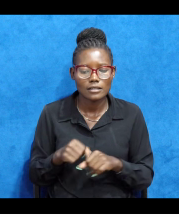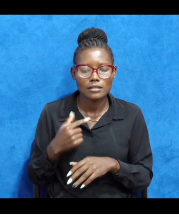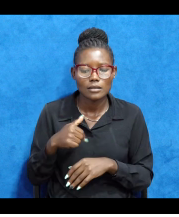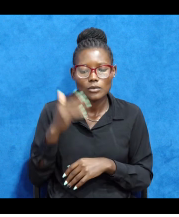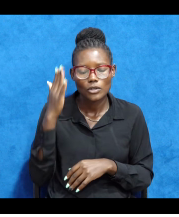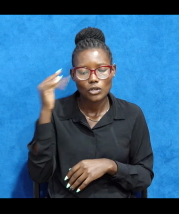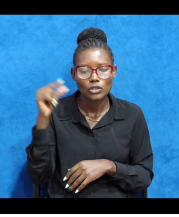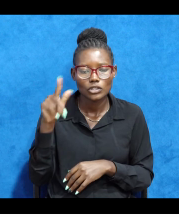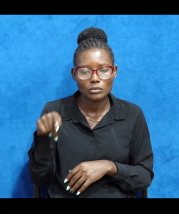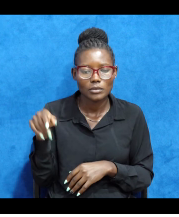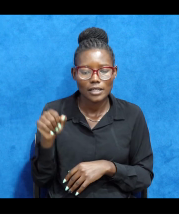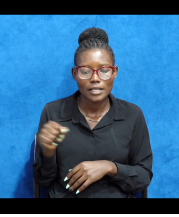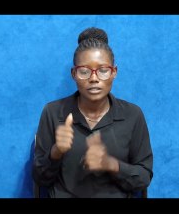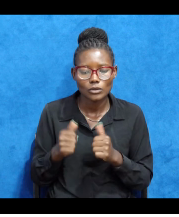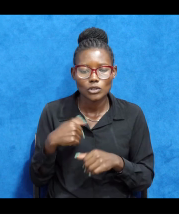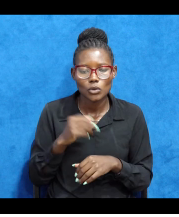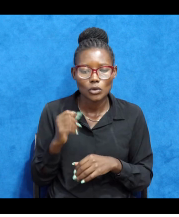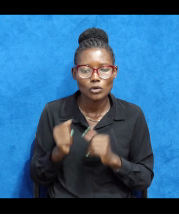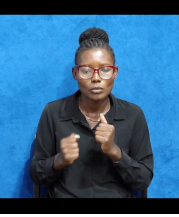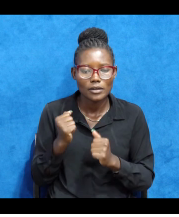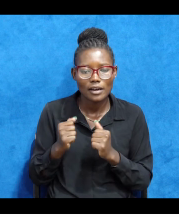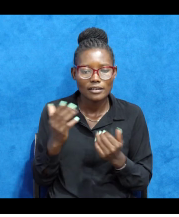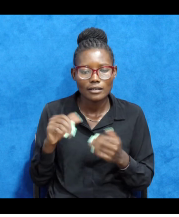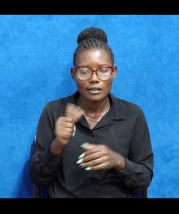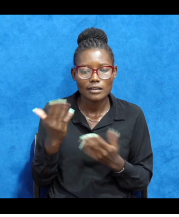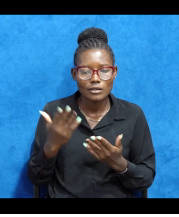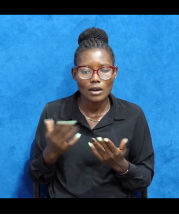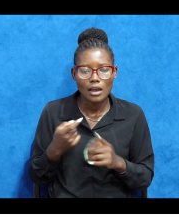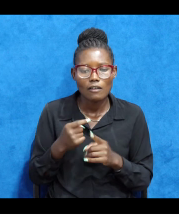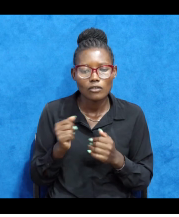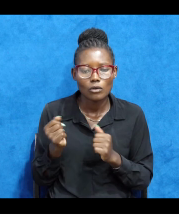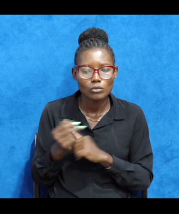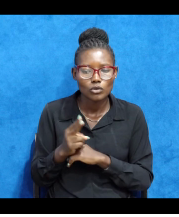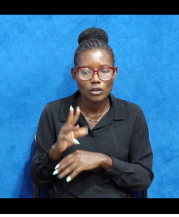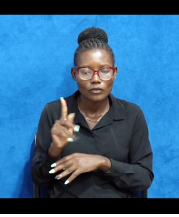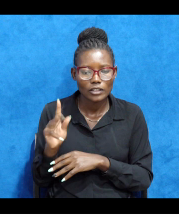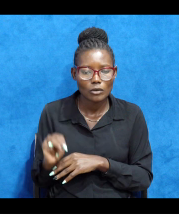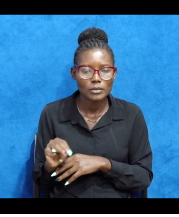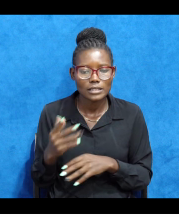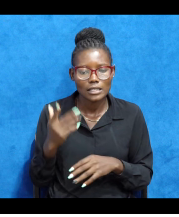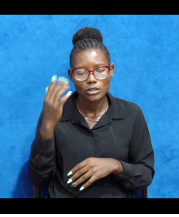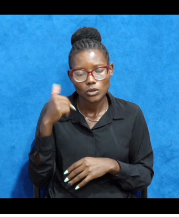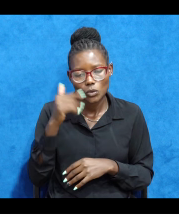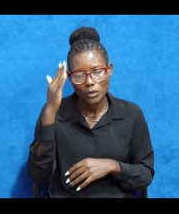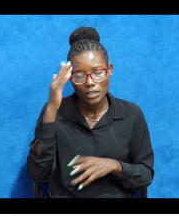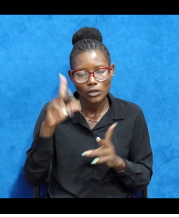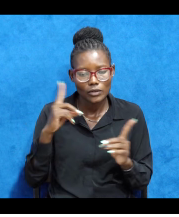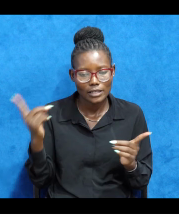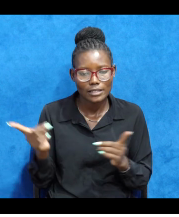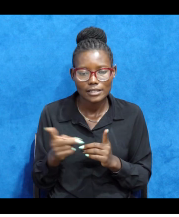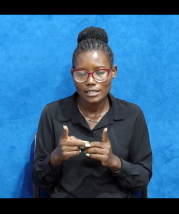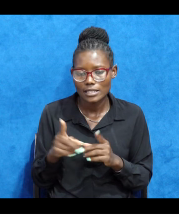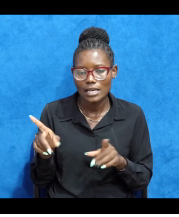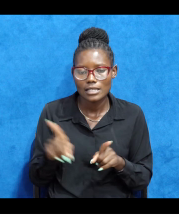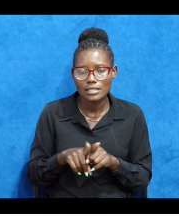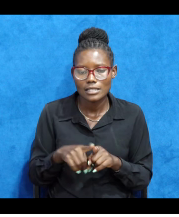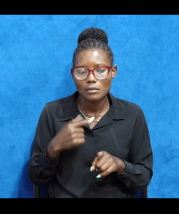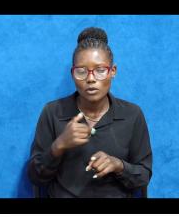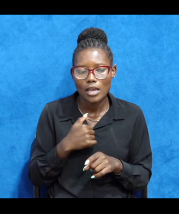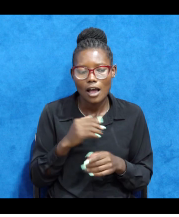football, we'll do that sports needs analysis. We're going to be more in that like lactic system. We're going to be more in that oxidative